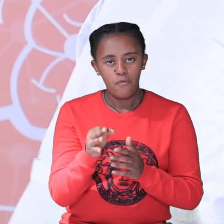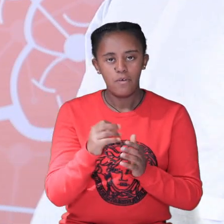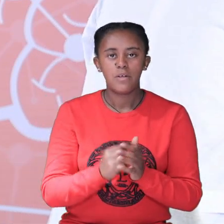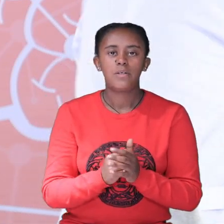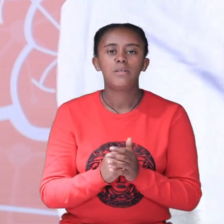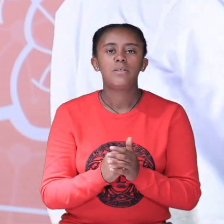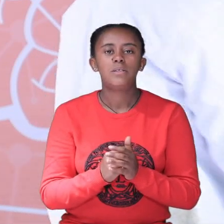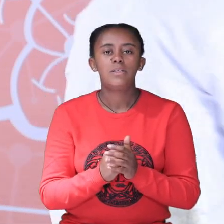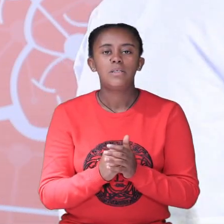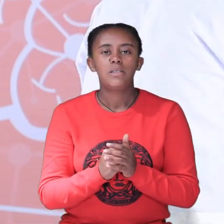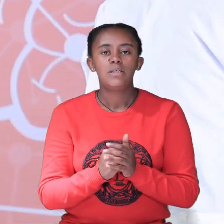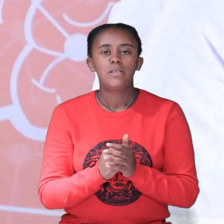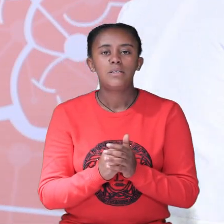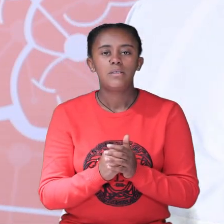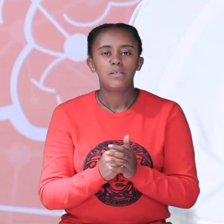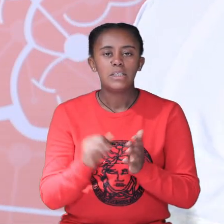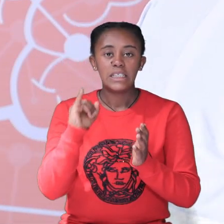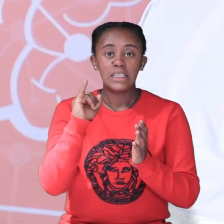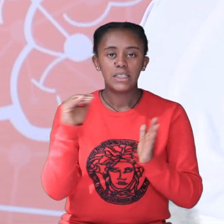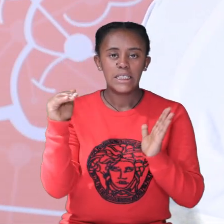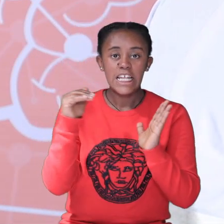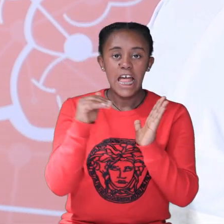And also